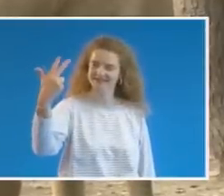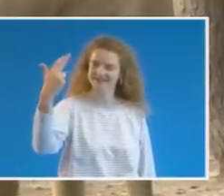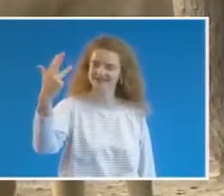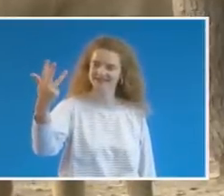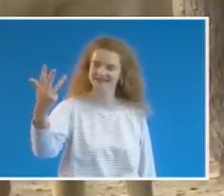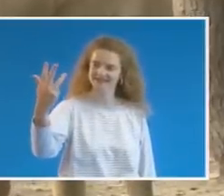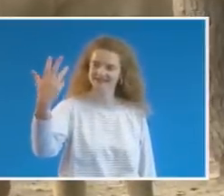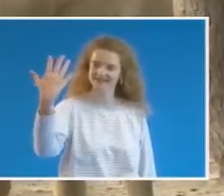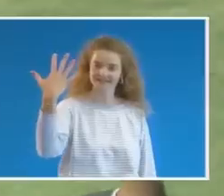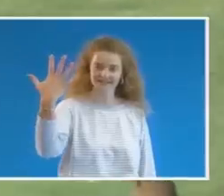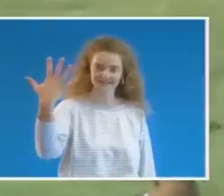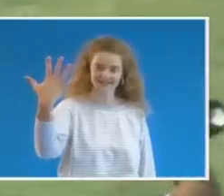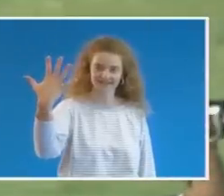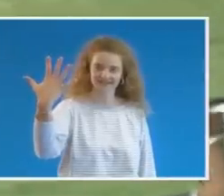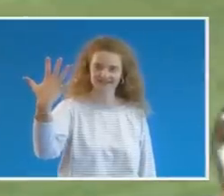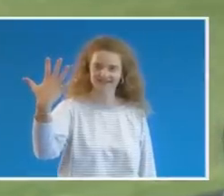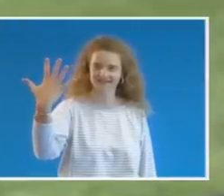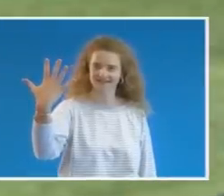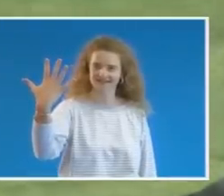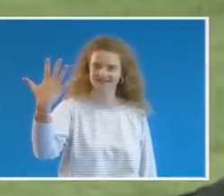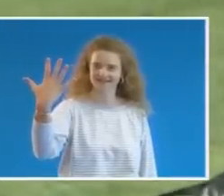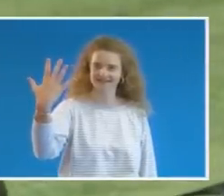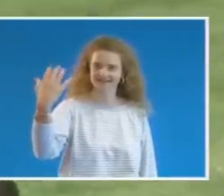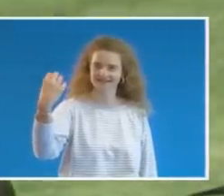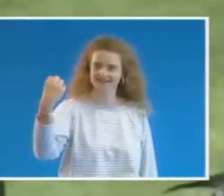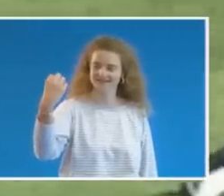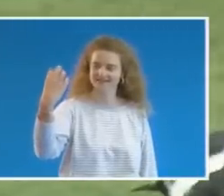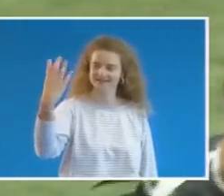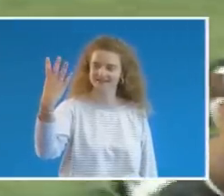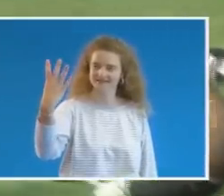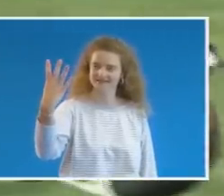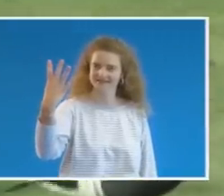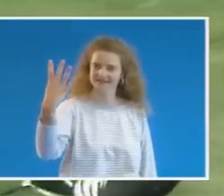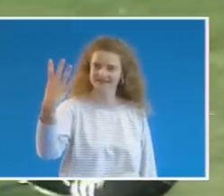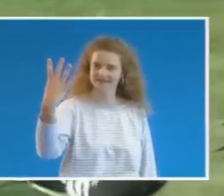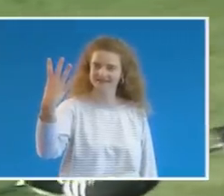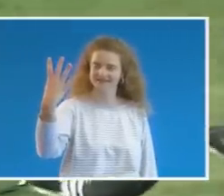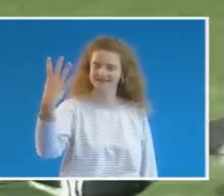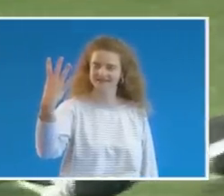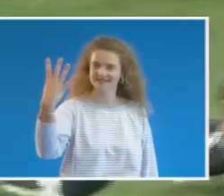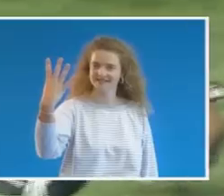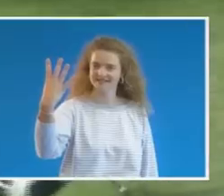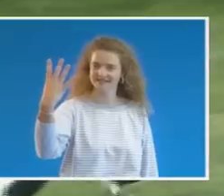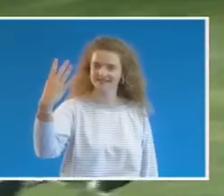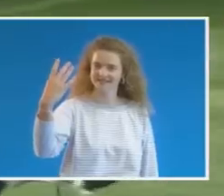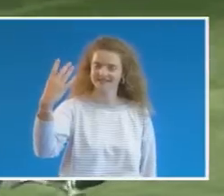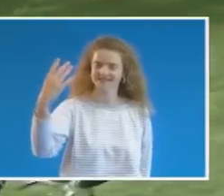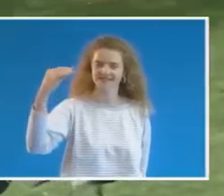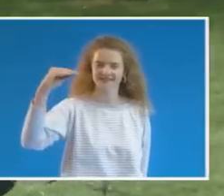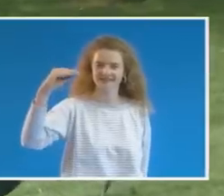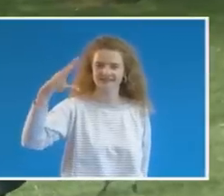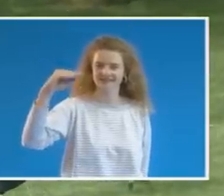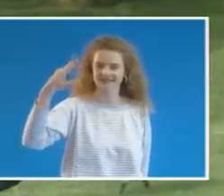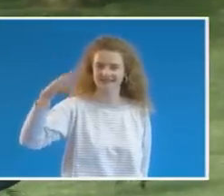three little, four little, five little sparrows, oh. Four little sparrows sitting in a row.